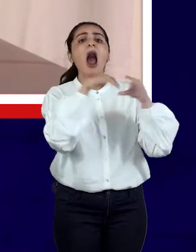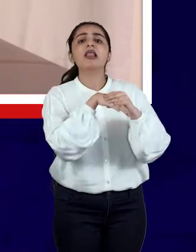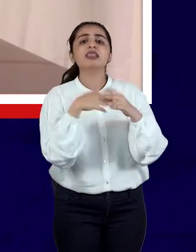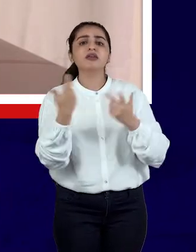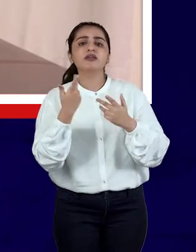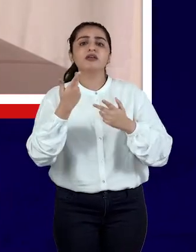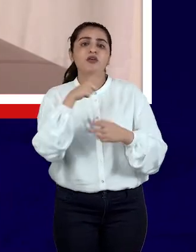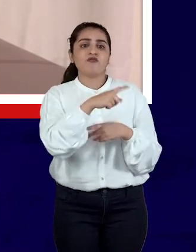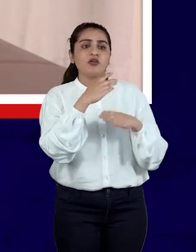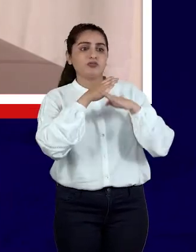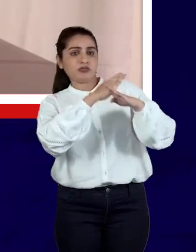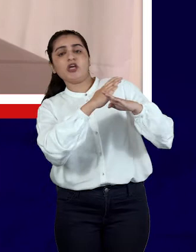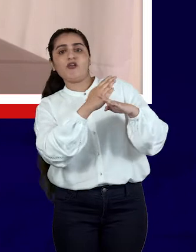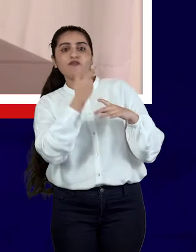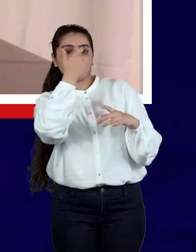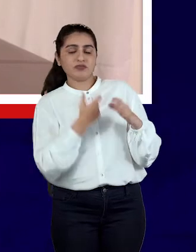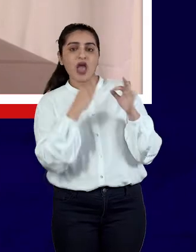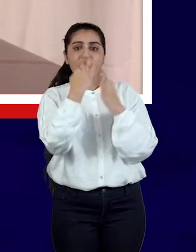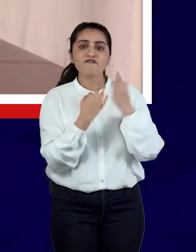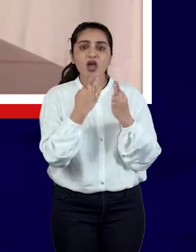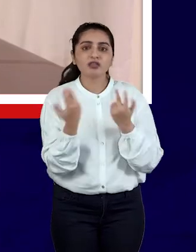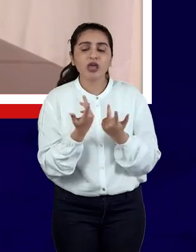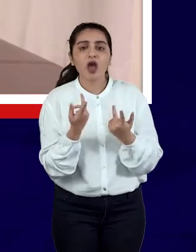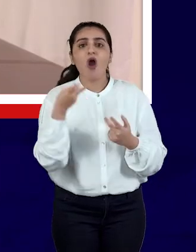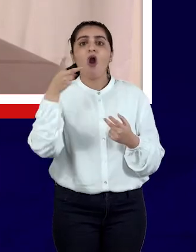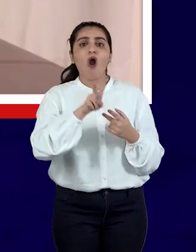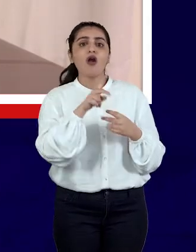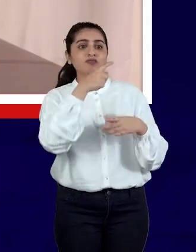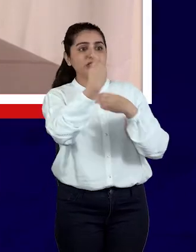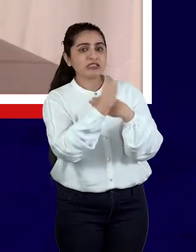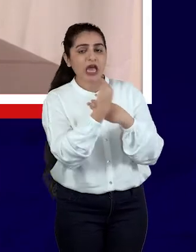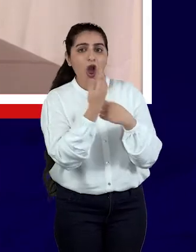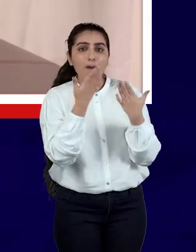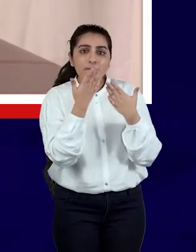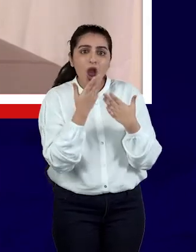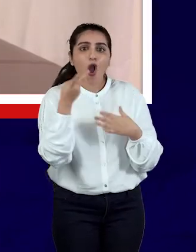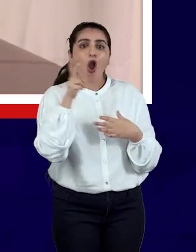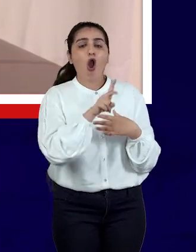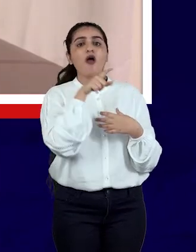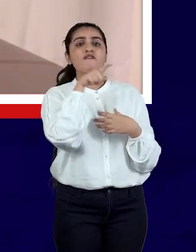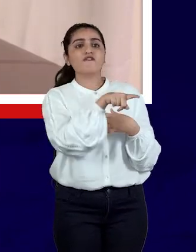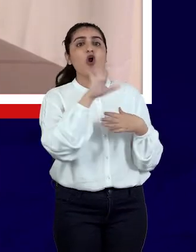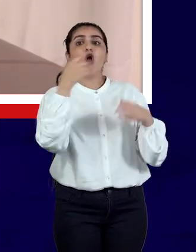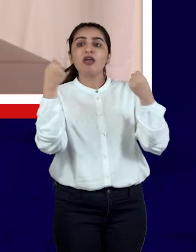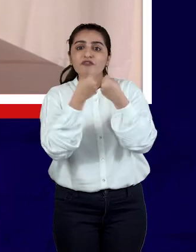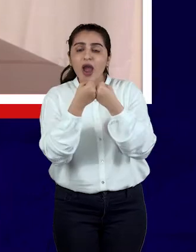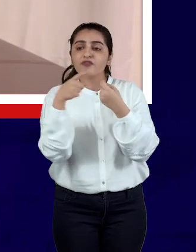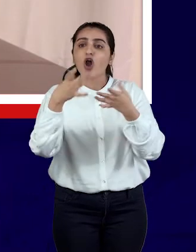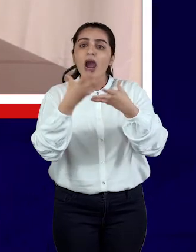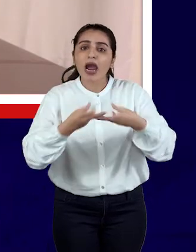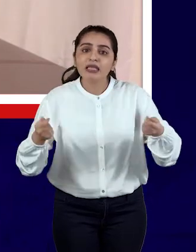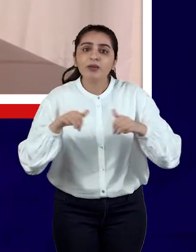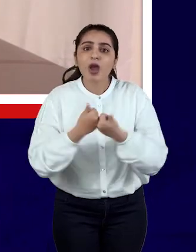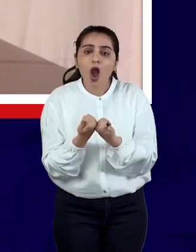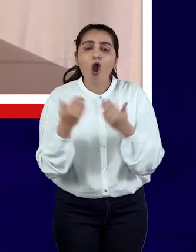this training process, you're taught self-defense and you're taught theoretical things. You're taught how to decipher code or break up a fight